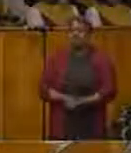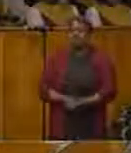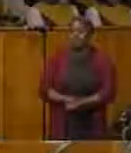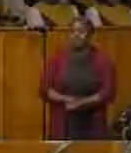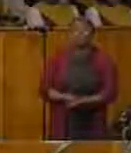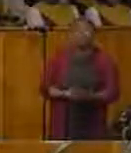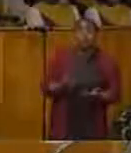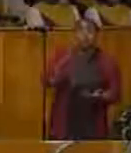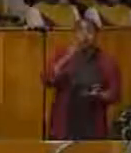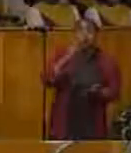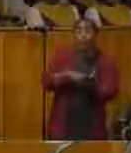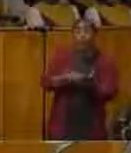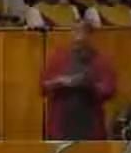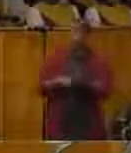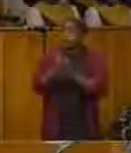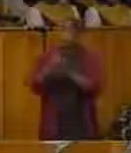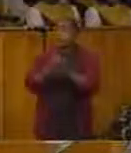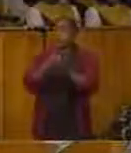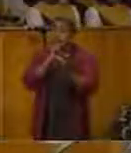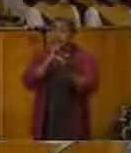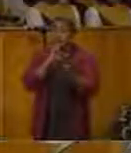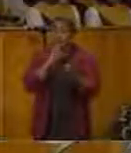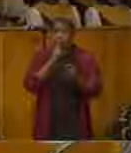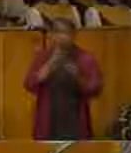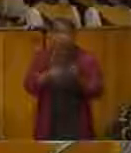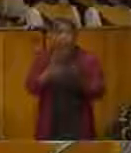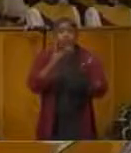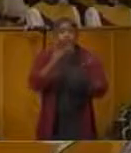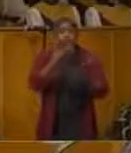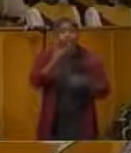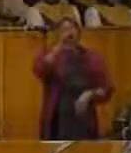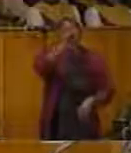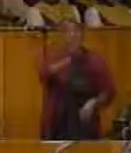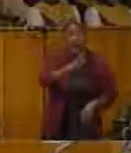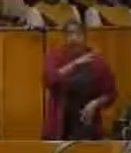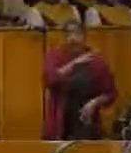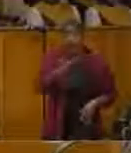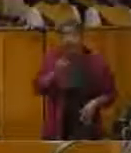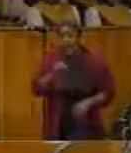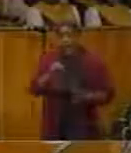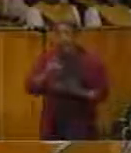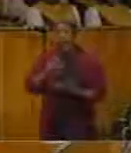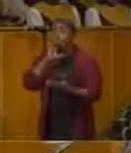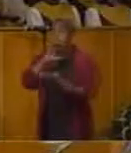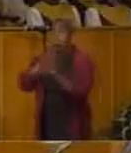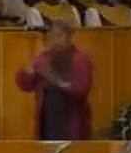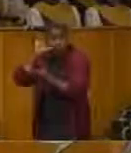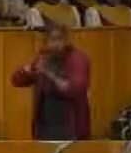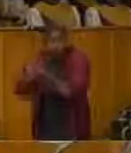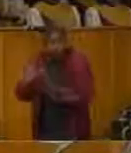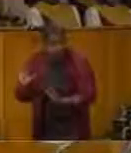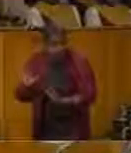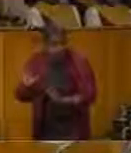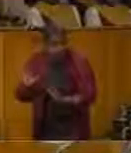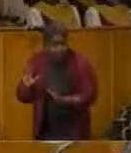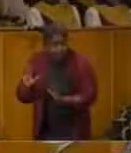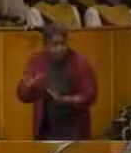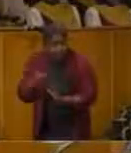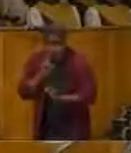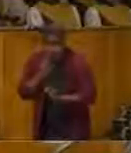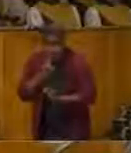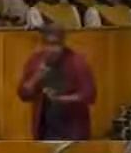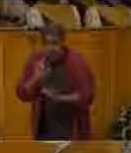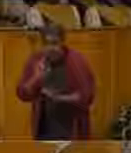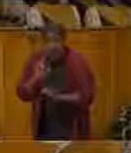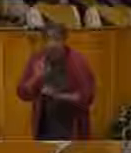Notice, Jesus does not say you cannot serve God and your spouse. Your spouse